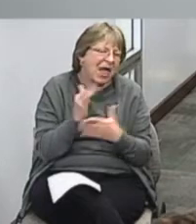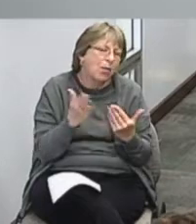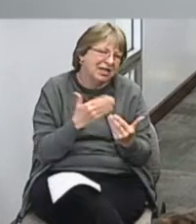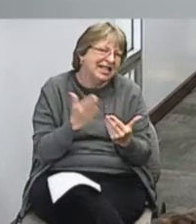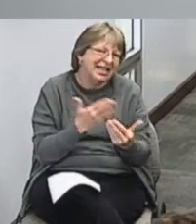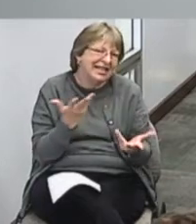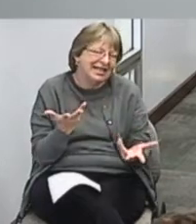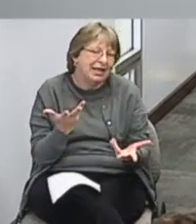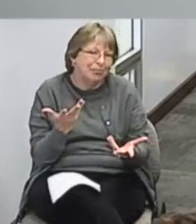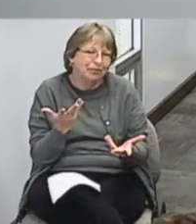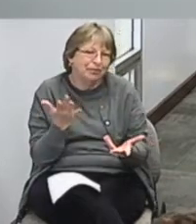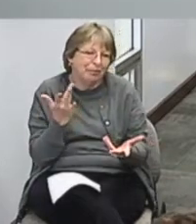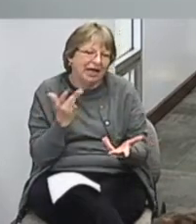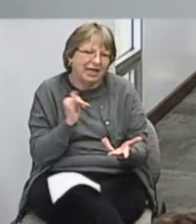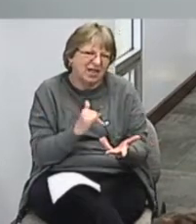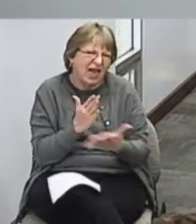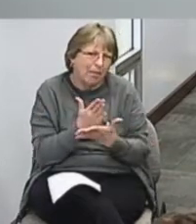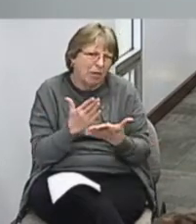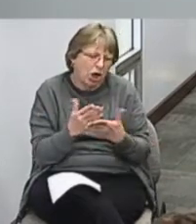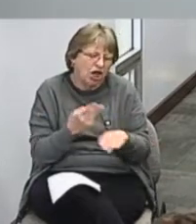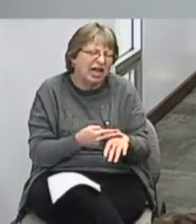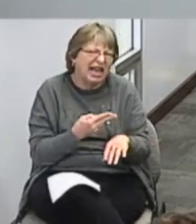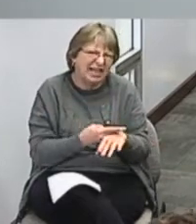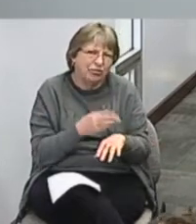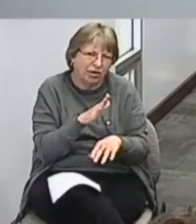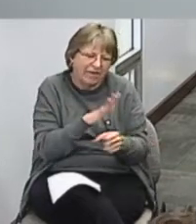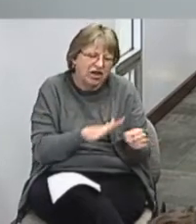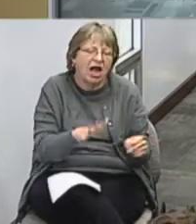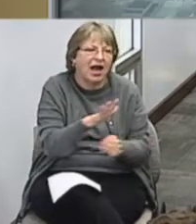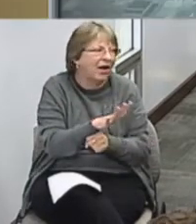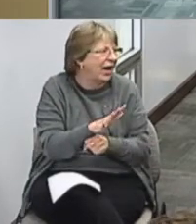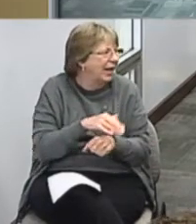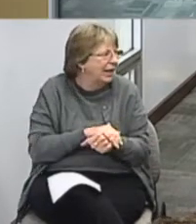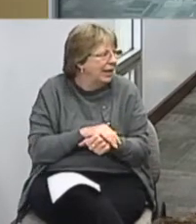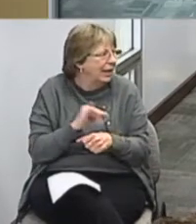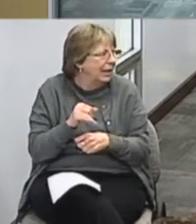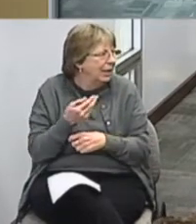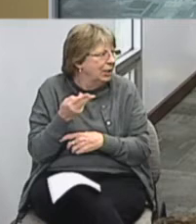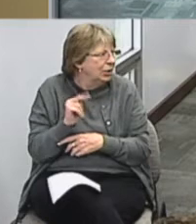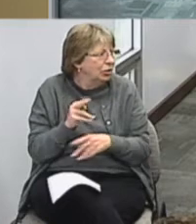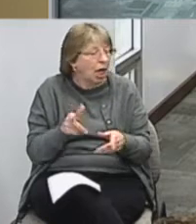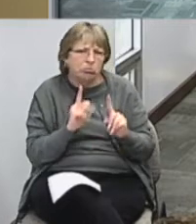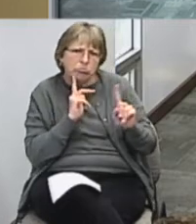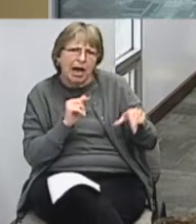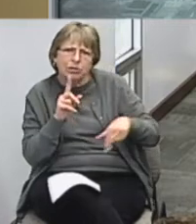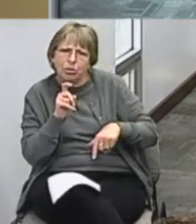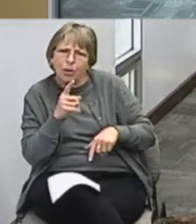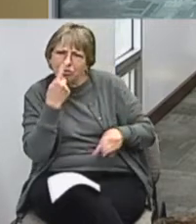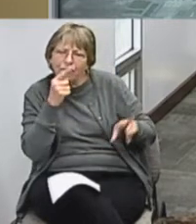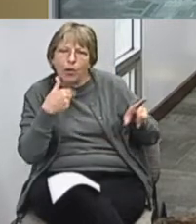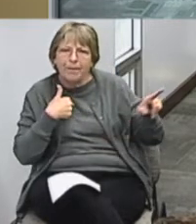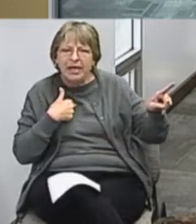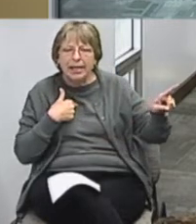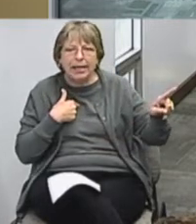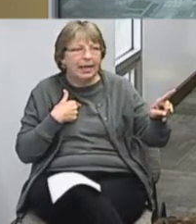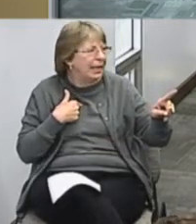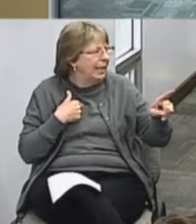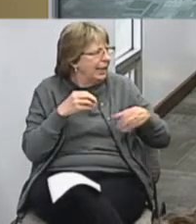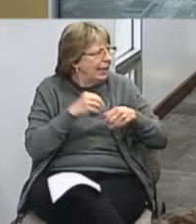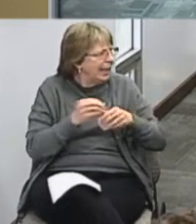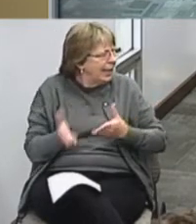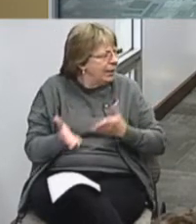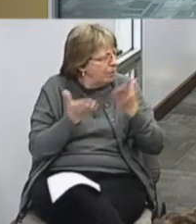probably because of that piece. So John, could you maybe answer a question for me? yes. In the